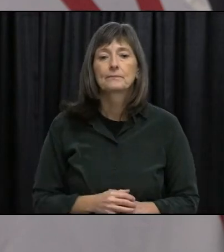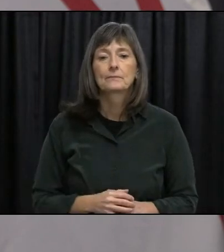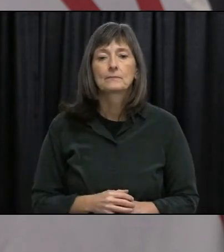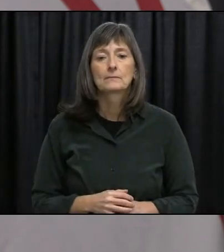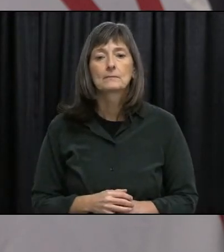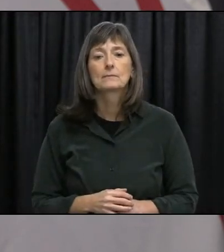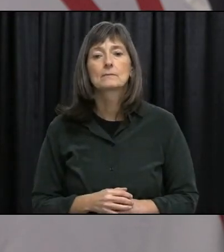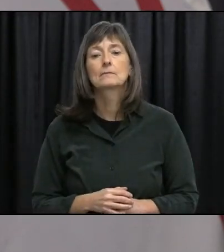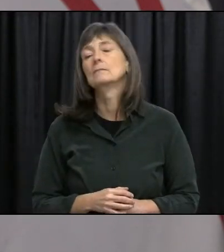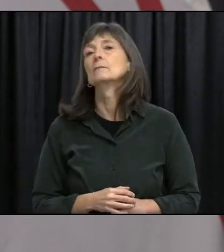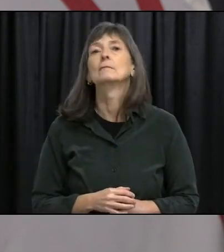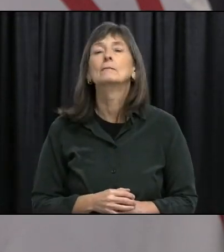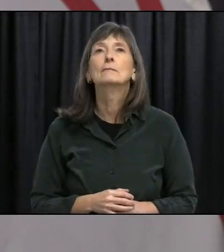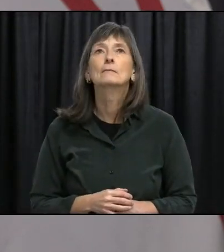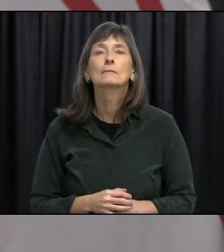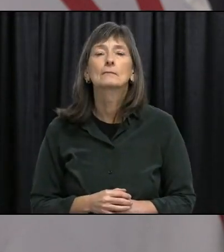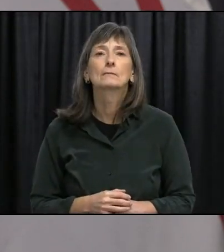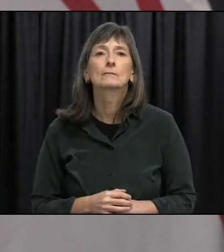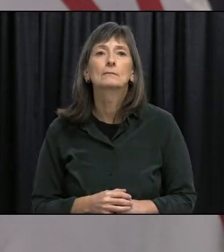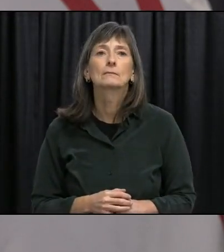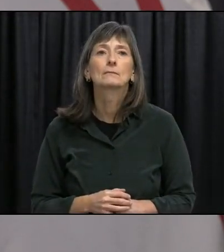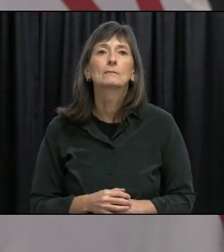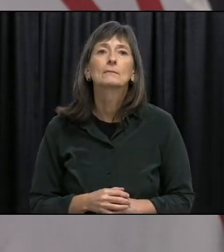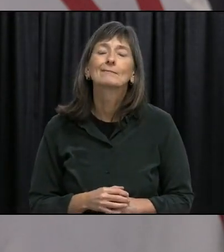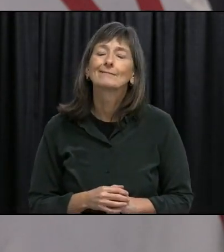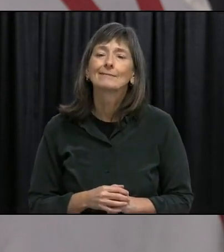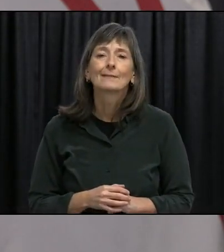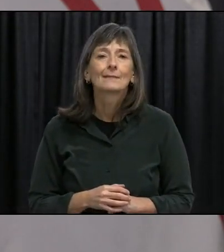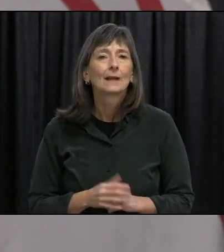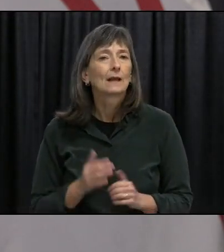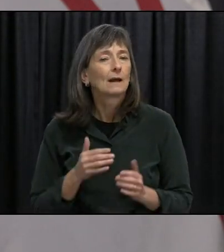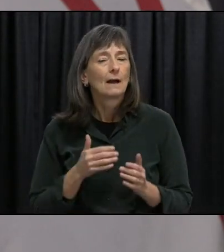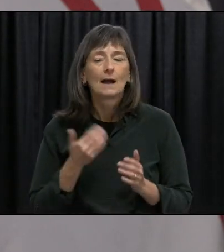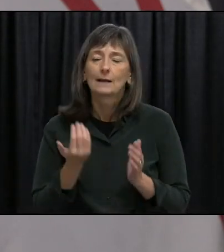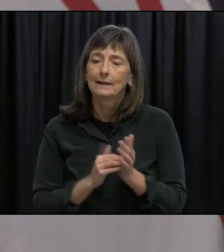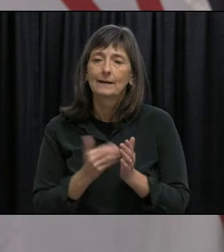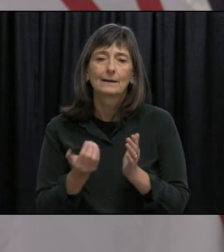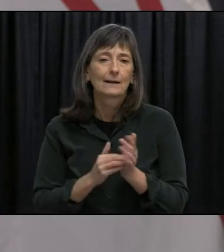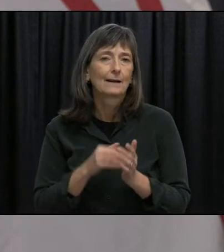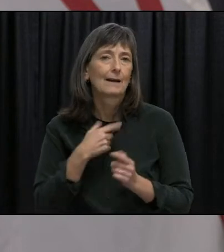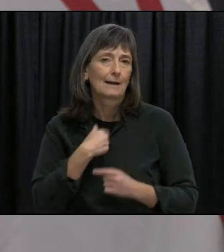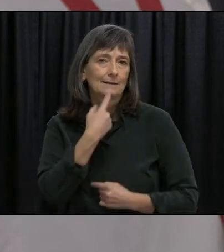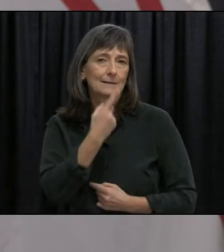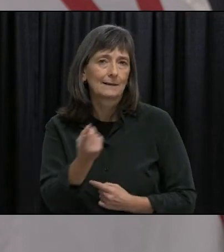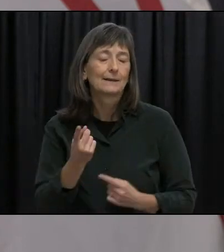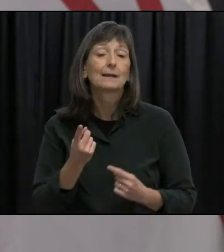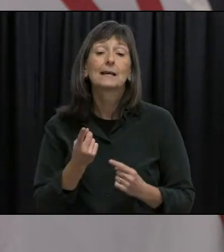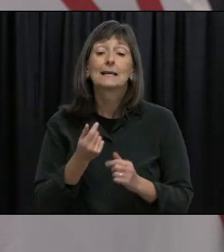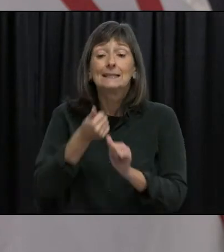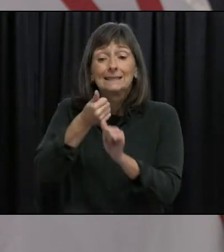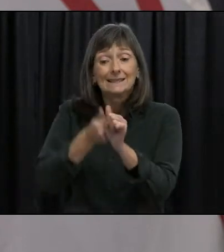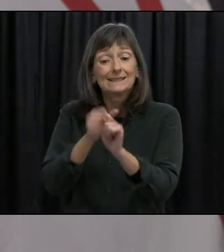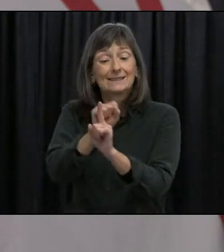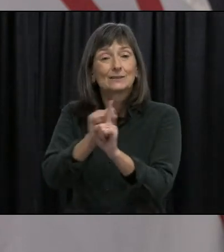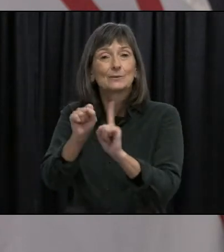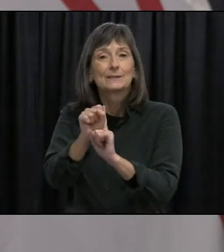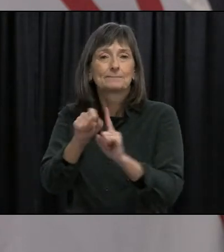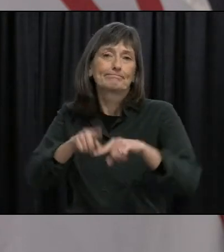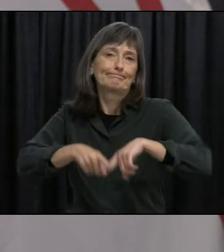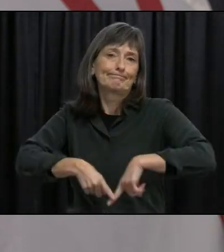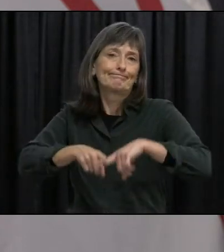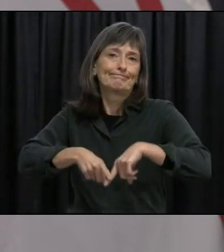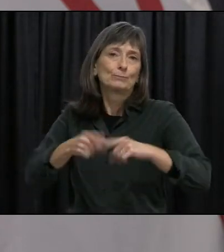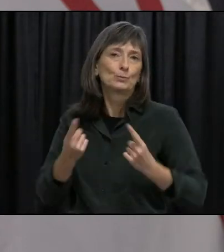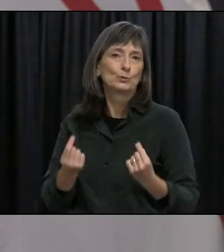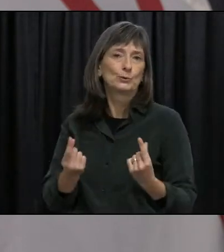I've indicated several times that every situation is different based on where we are in